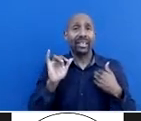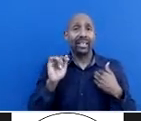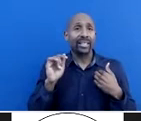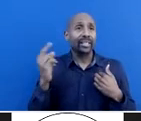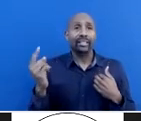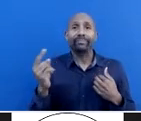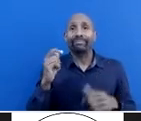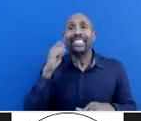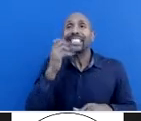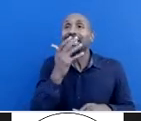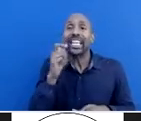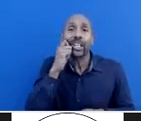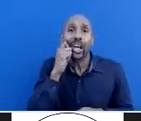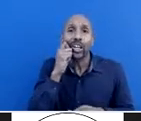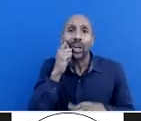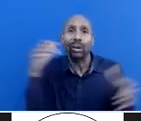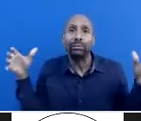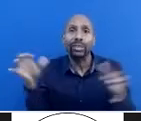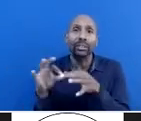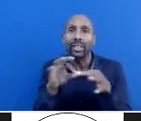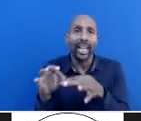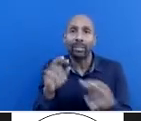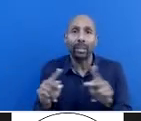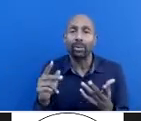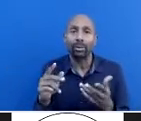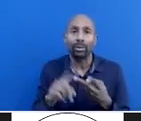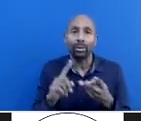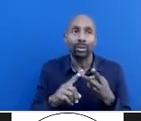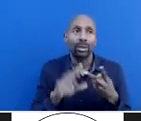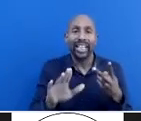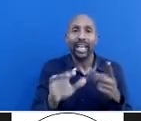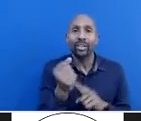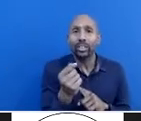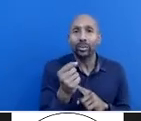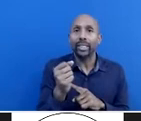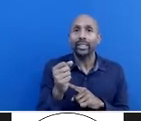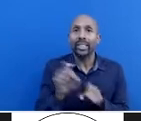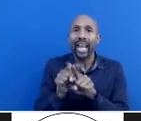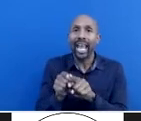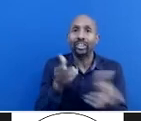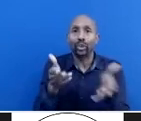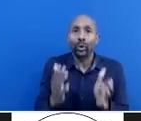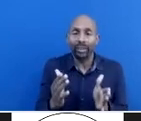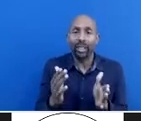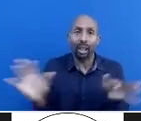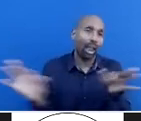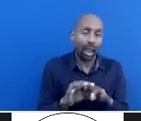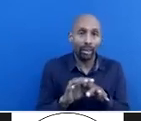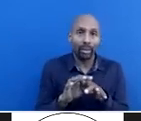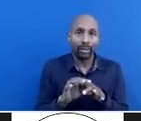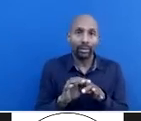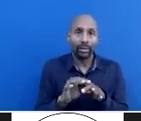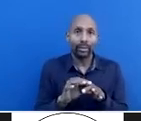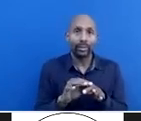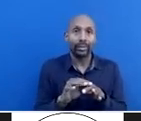color of their skin and the condition of their servitude ever become a cultural nation.